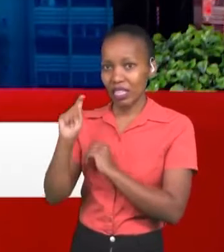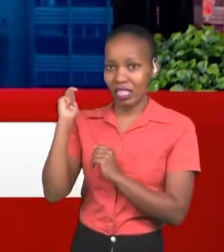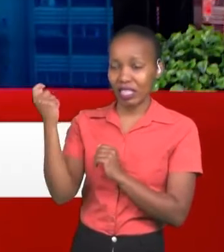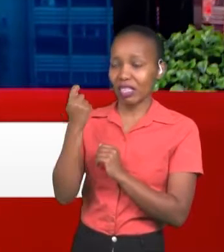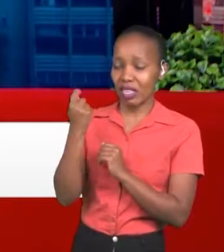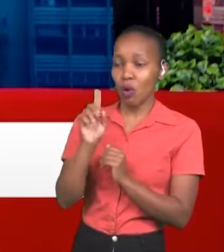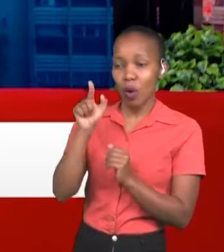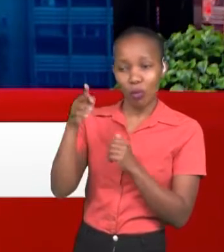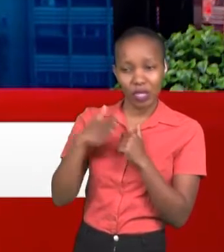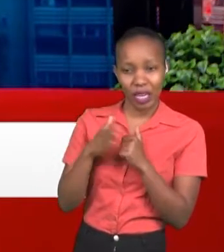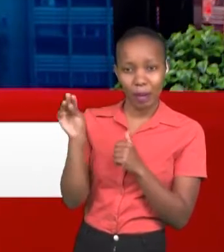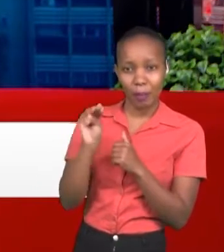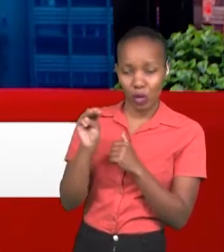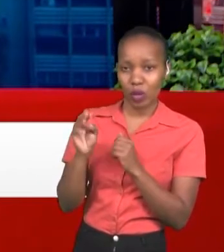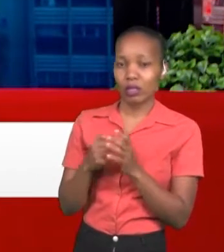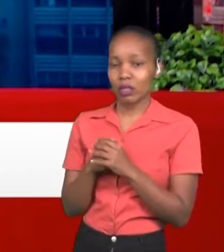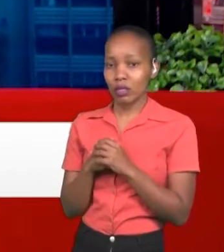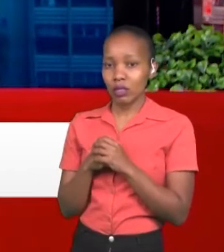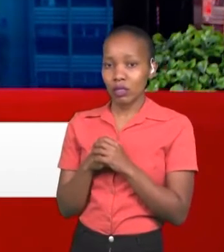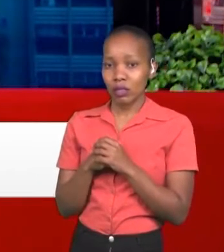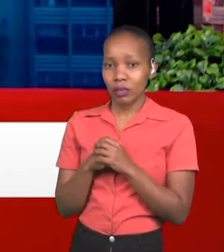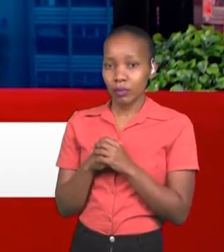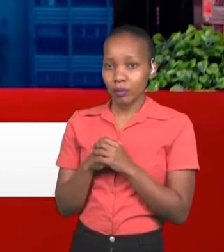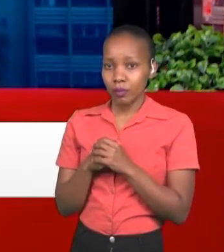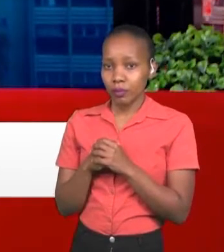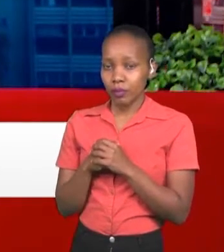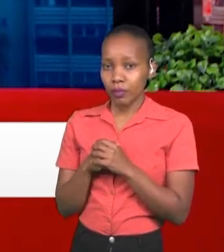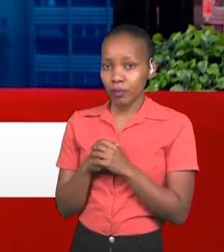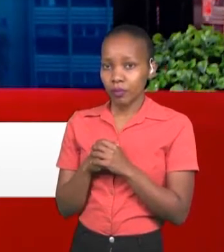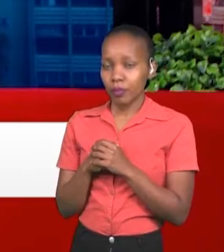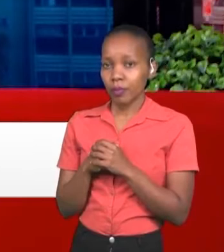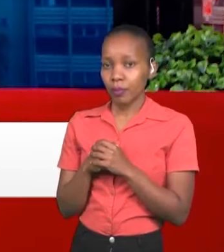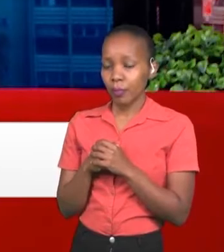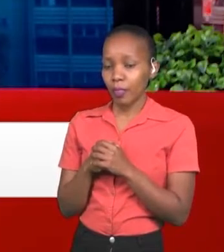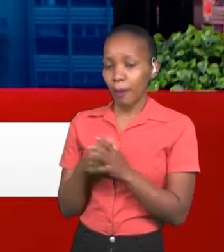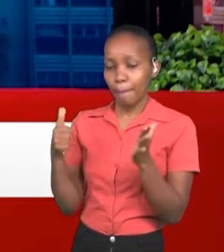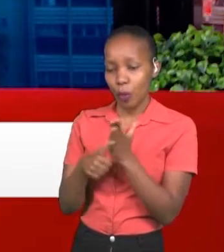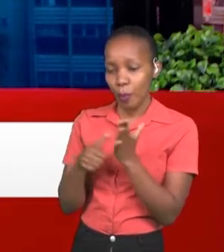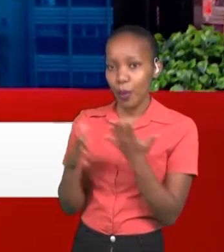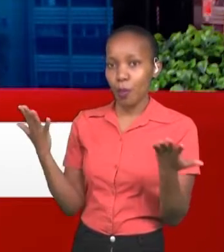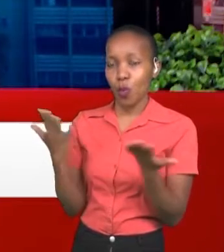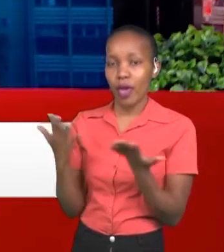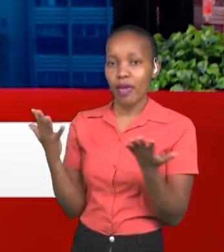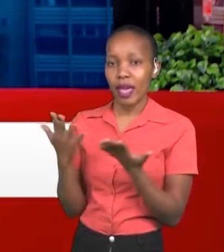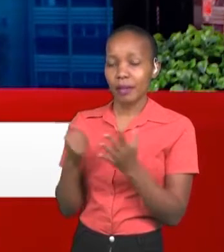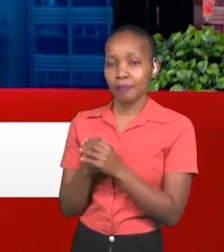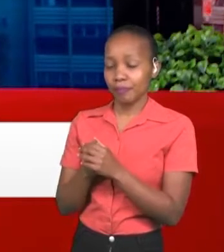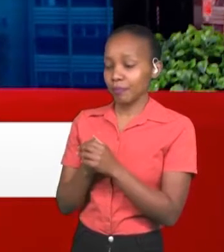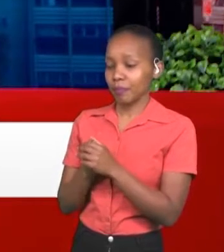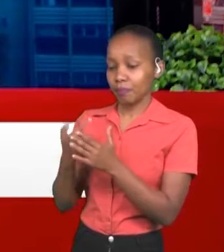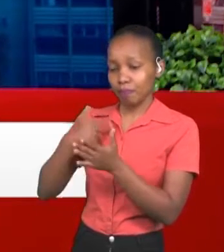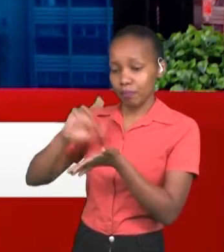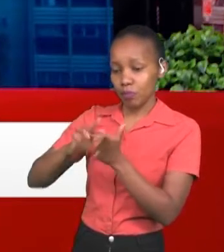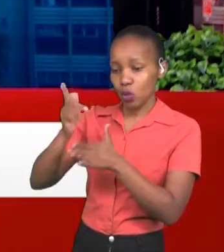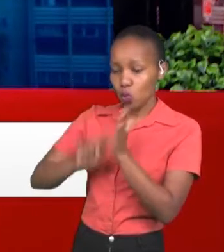1 million, 1.9 million. Yeah. That's so sad, man. It is. And you see, the stem of all this starts from the root cause. What I mean is that when